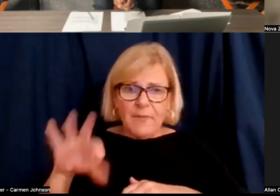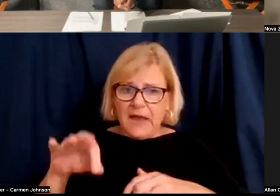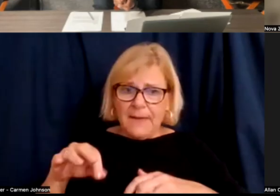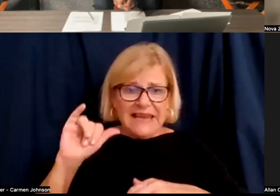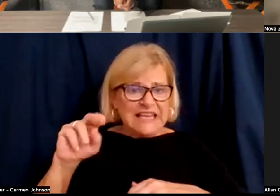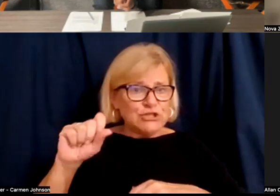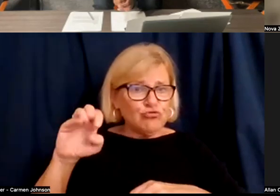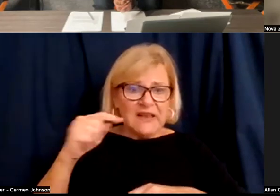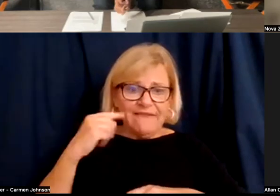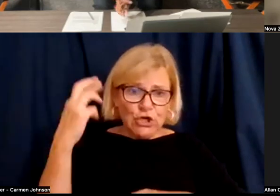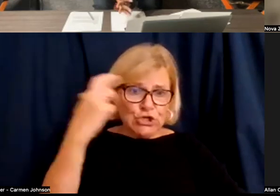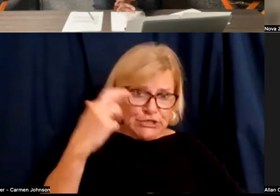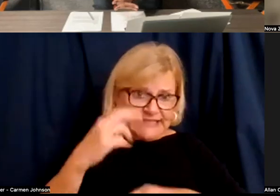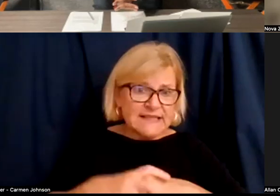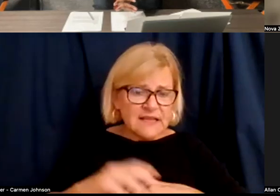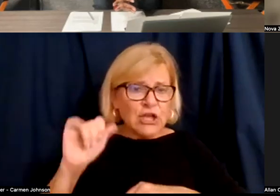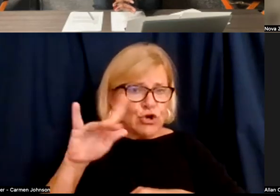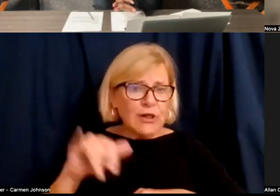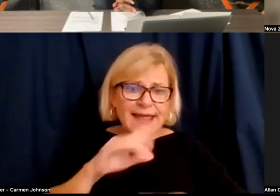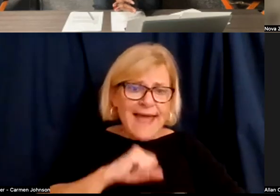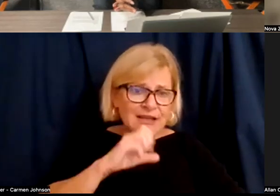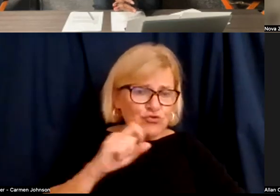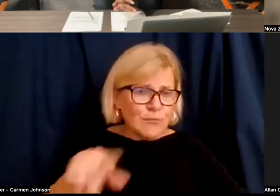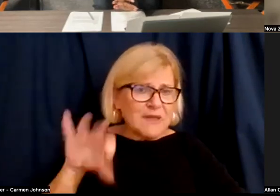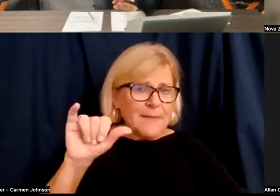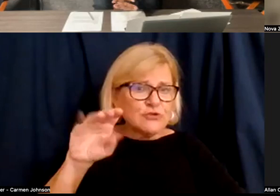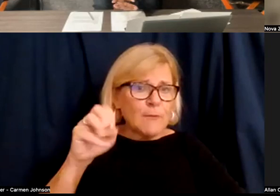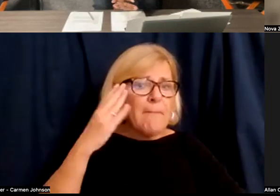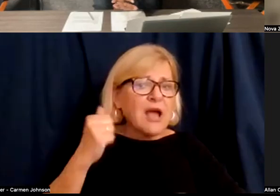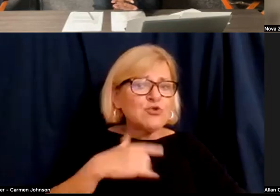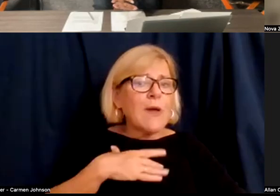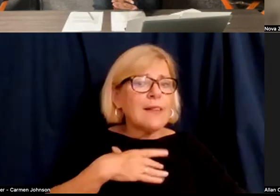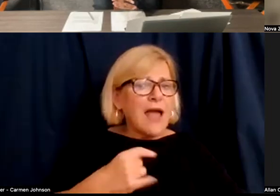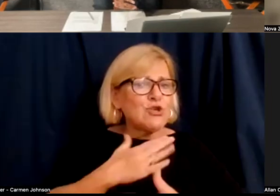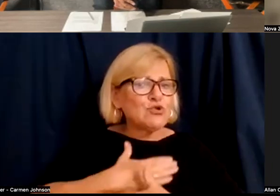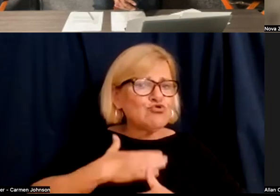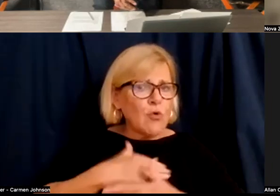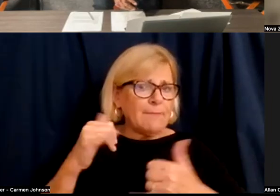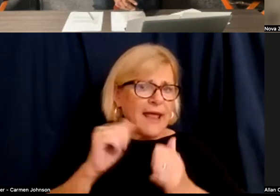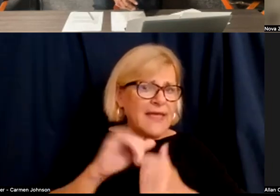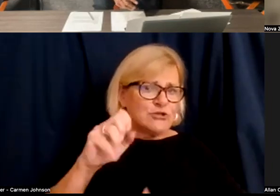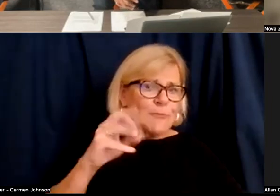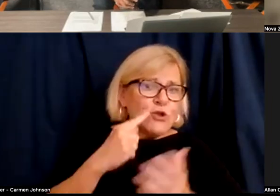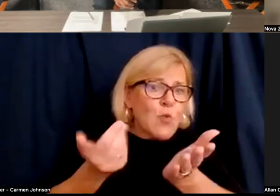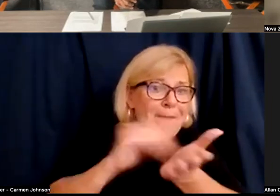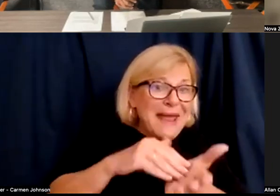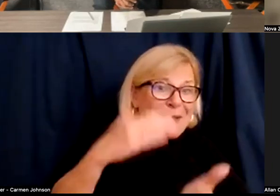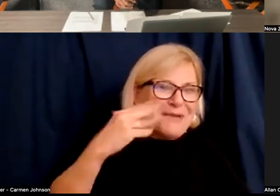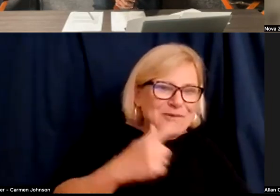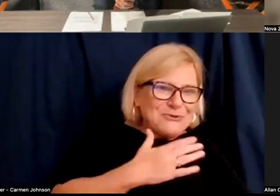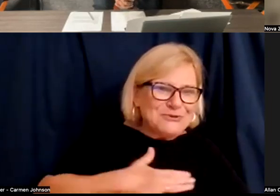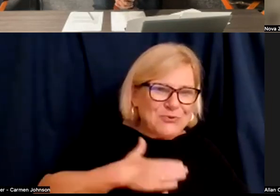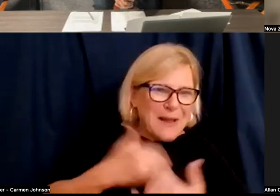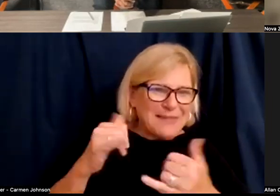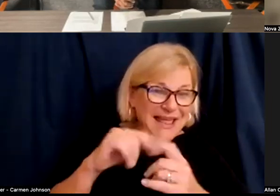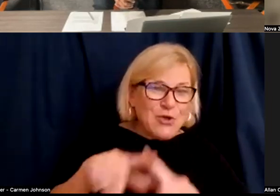a reason. At an early age, you picked up that instrument because you liked it, you enjoyed playing that instrument. You came back to it because you enjoyed playing